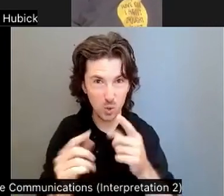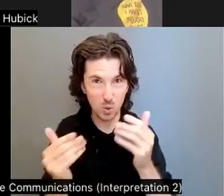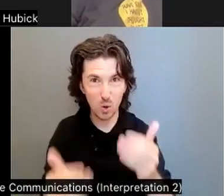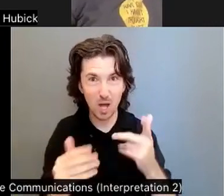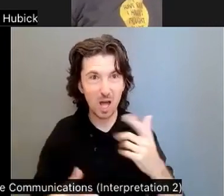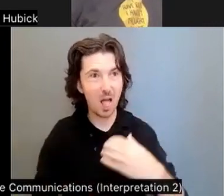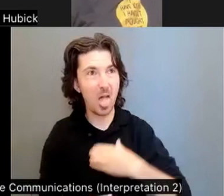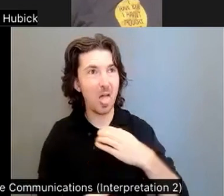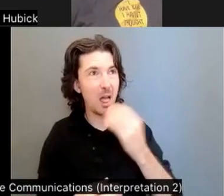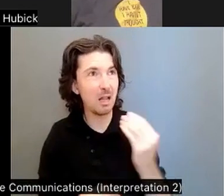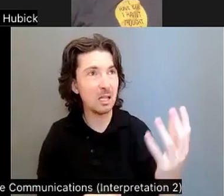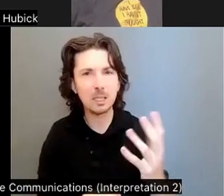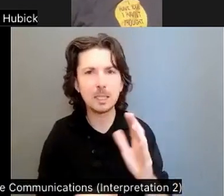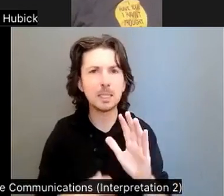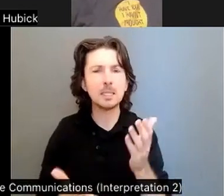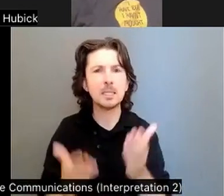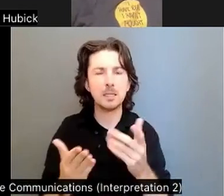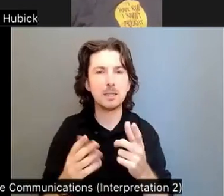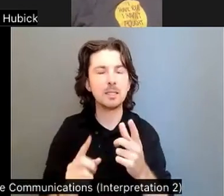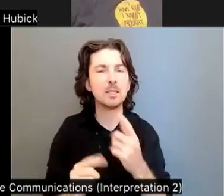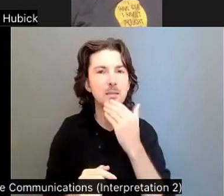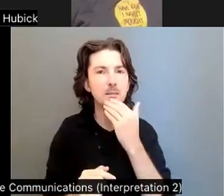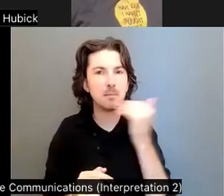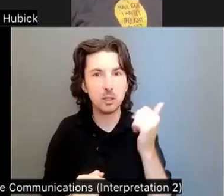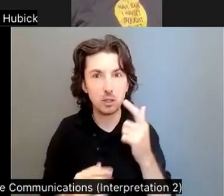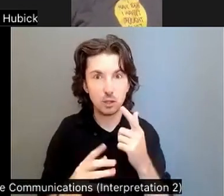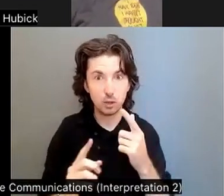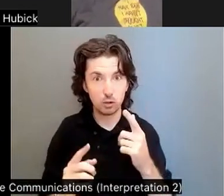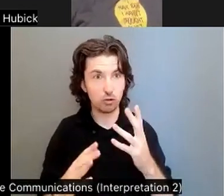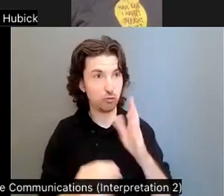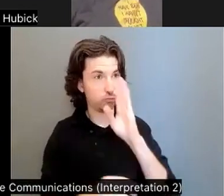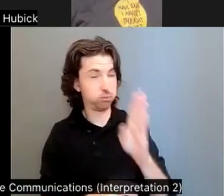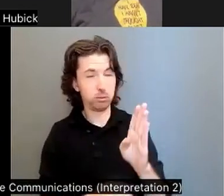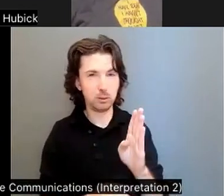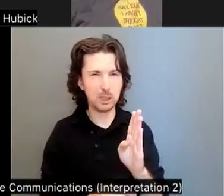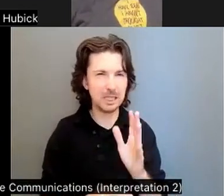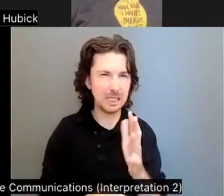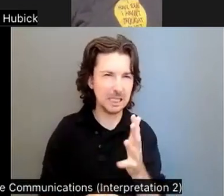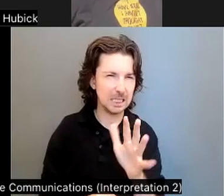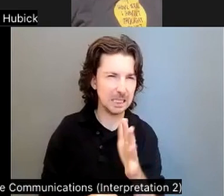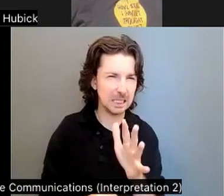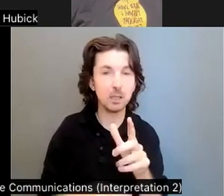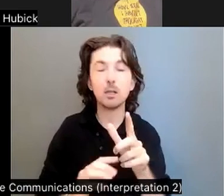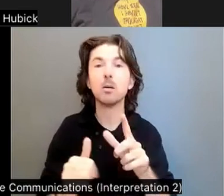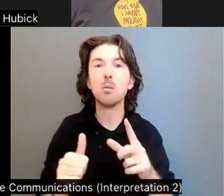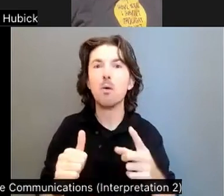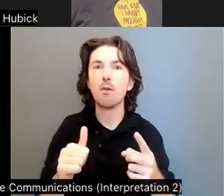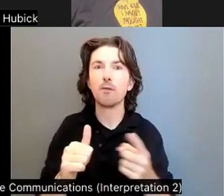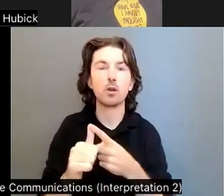or if we are the first in line